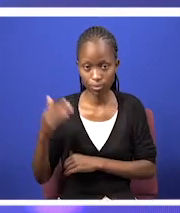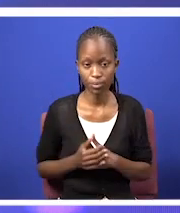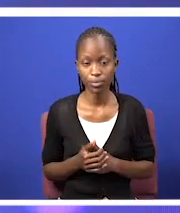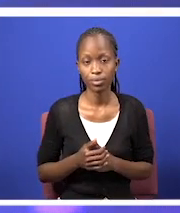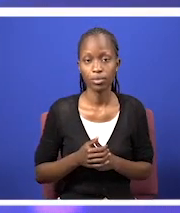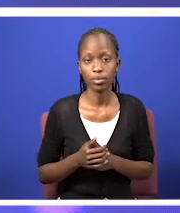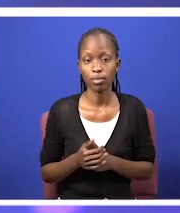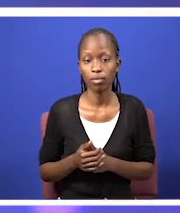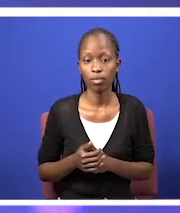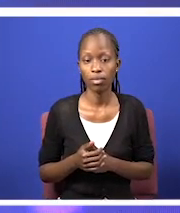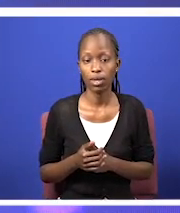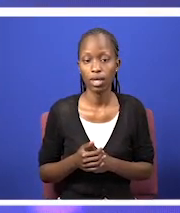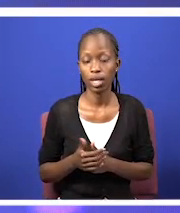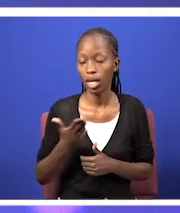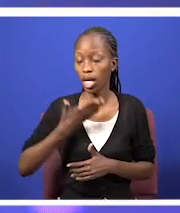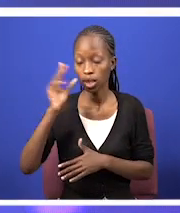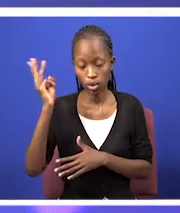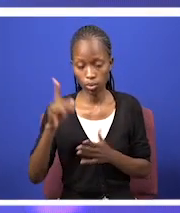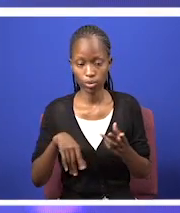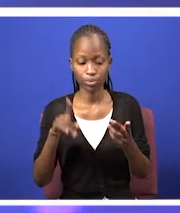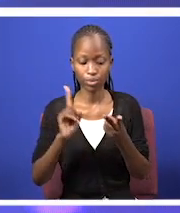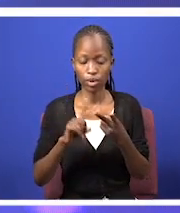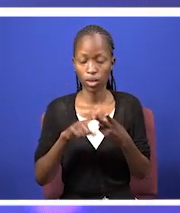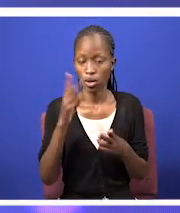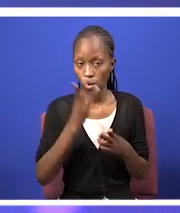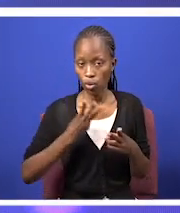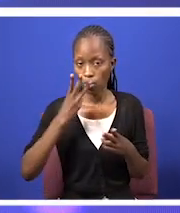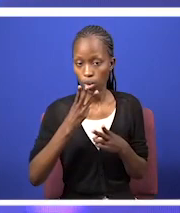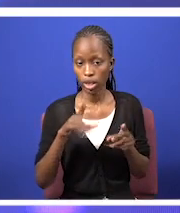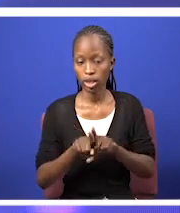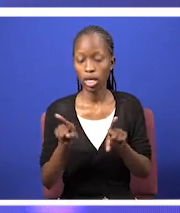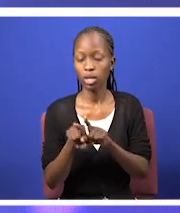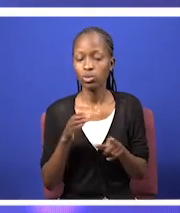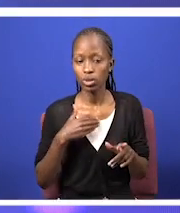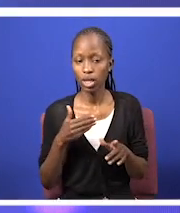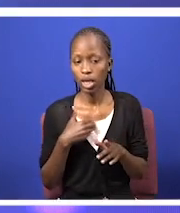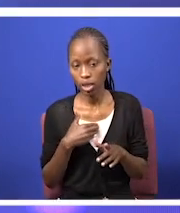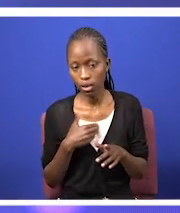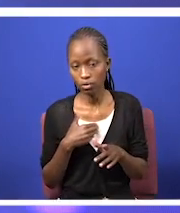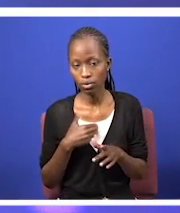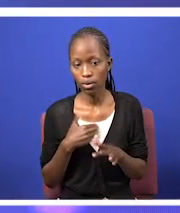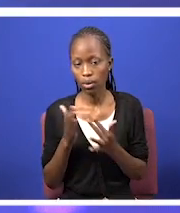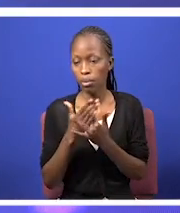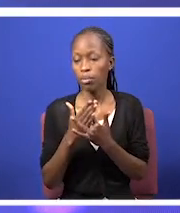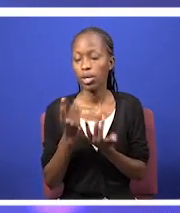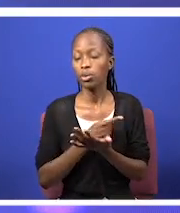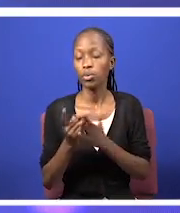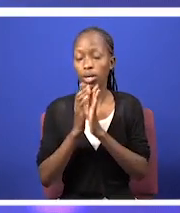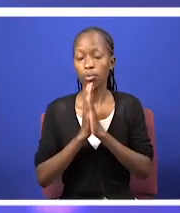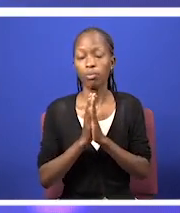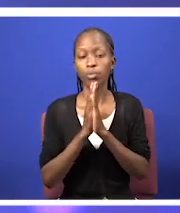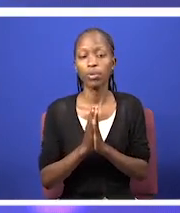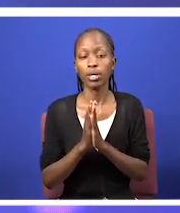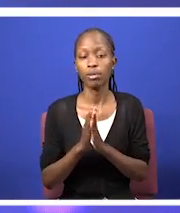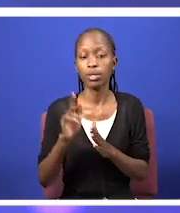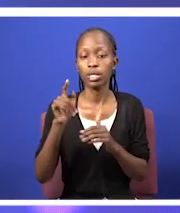Kwame has just handled will be tackled. And join us again on Wednesday when we will just invite you for a time